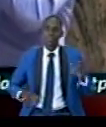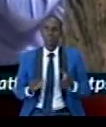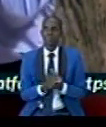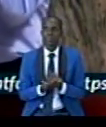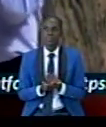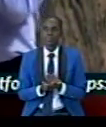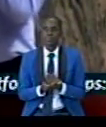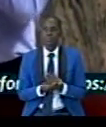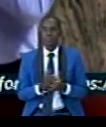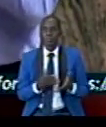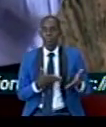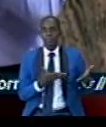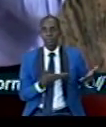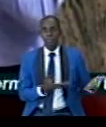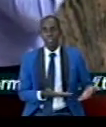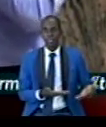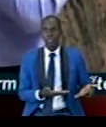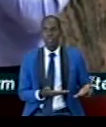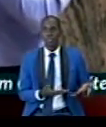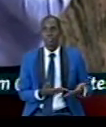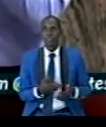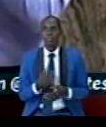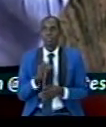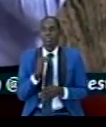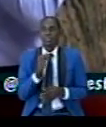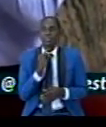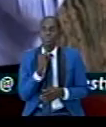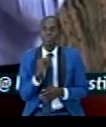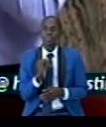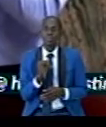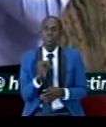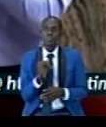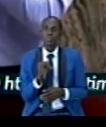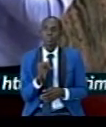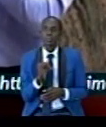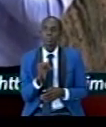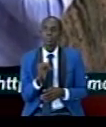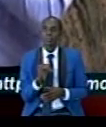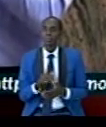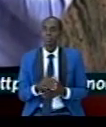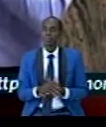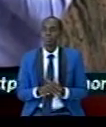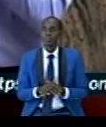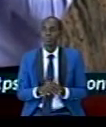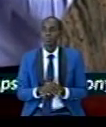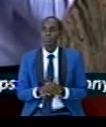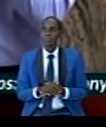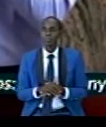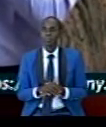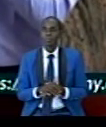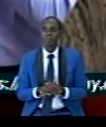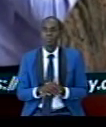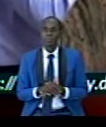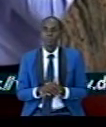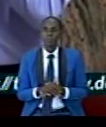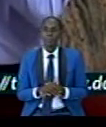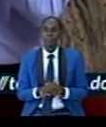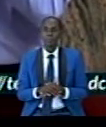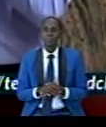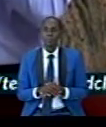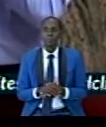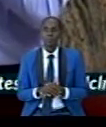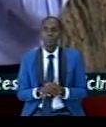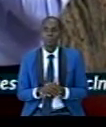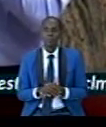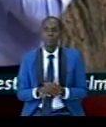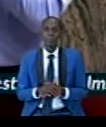standing before me this evening is a brother who, by the grace of God, gave his life to Christ this evening, and he has been having